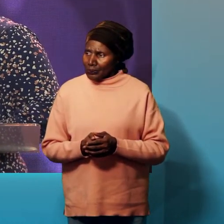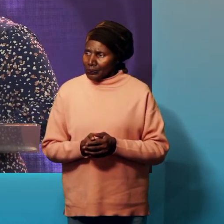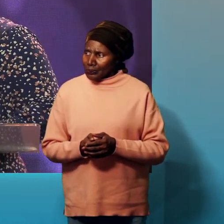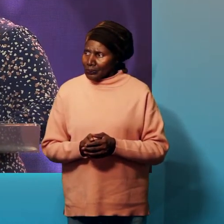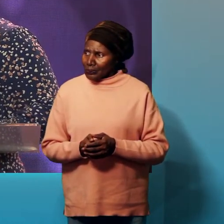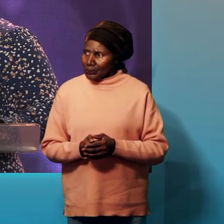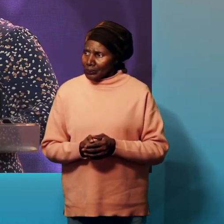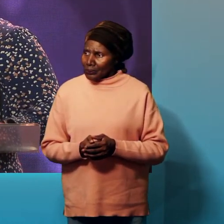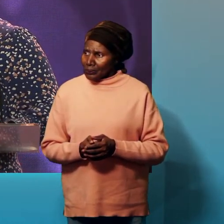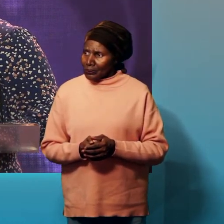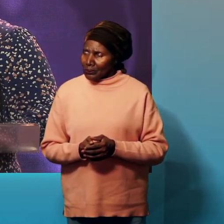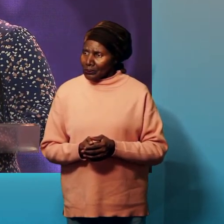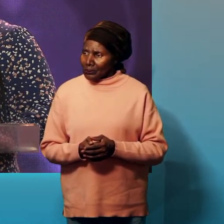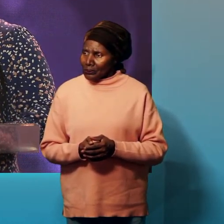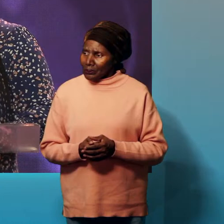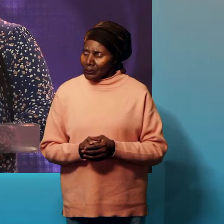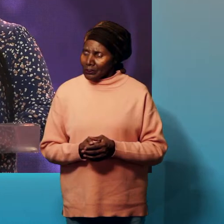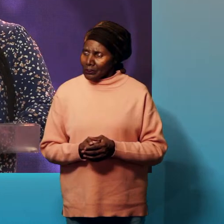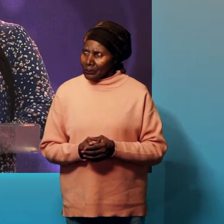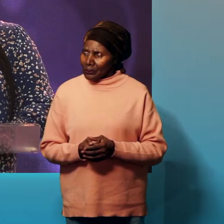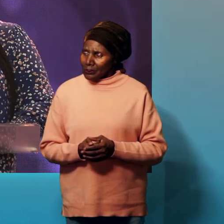play gently for us.